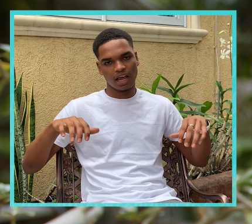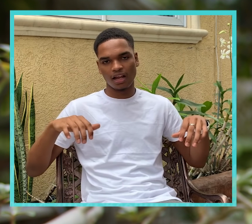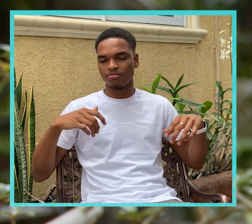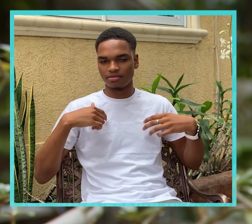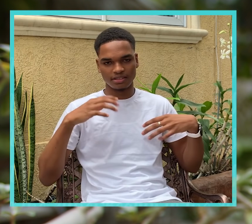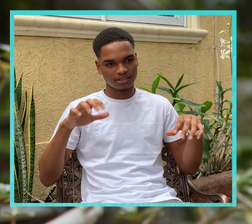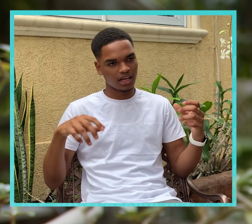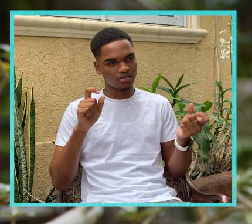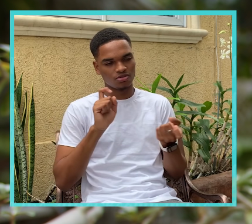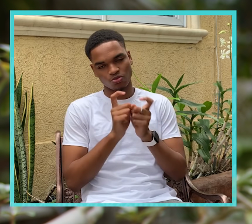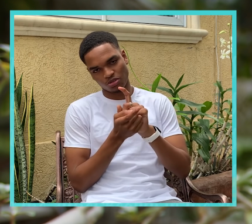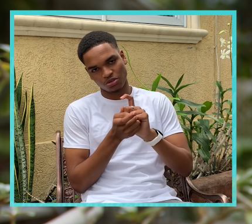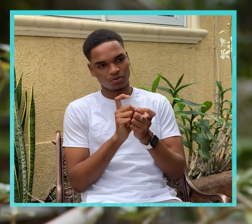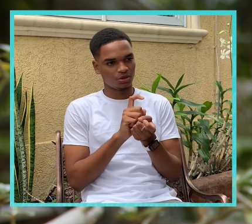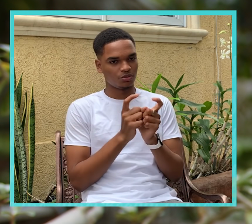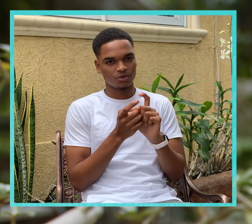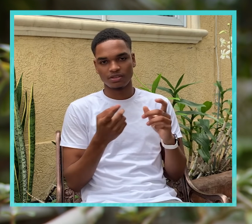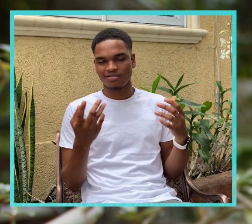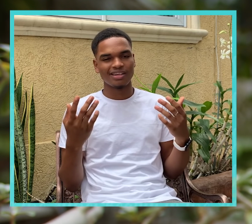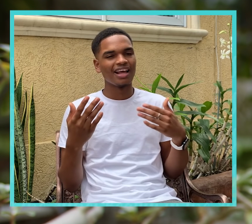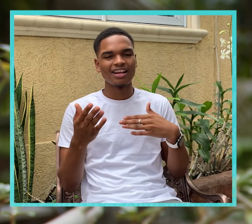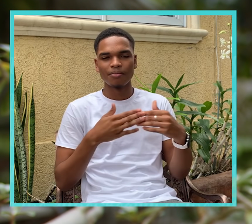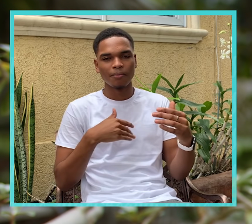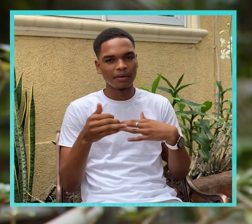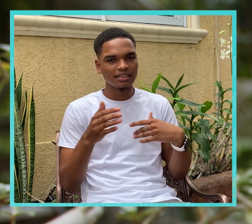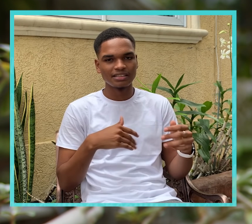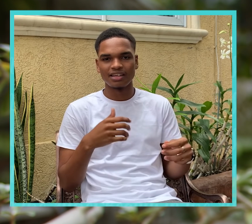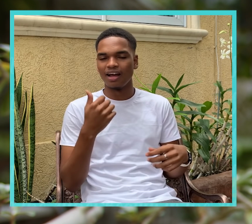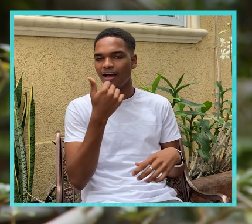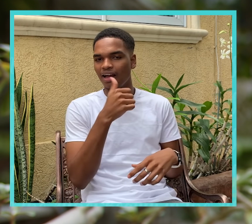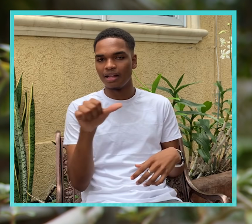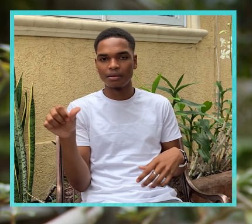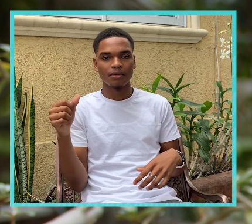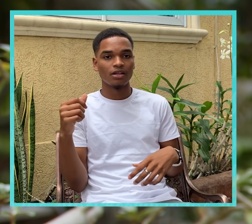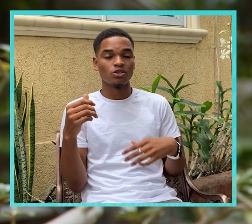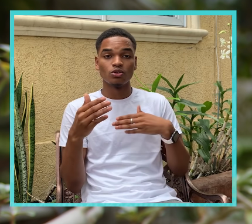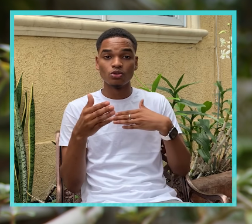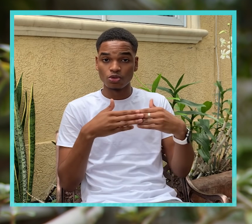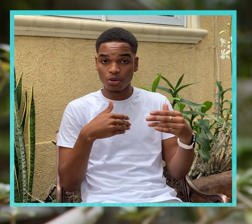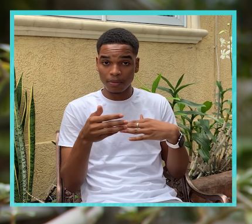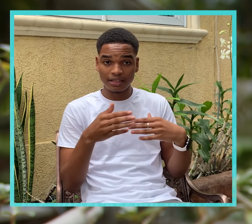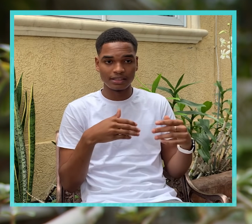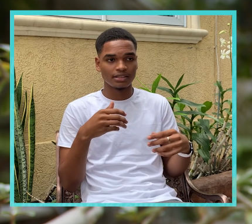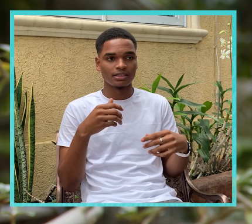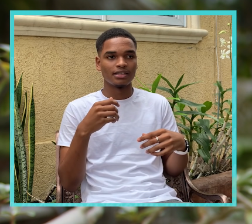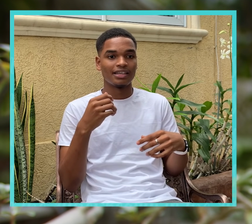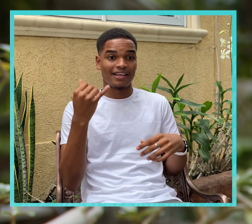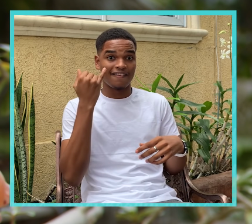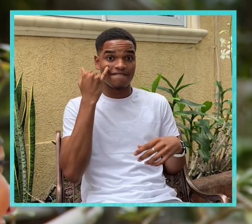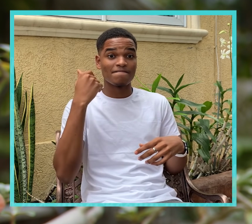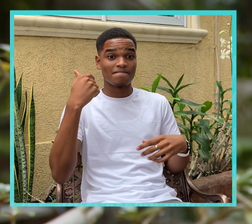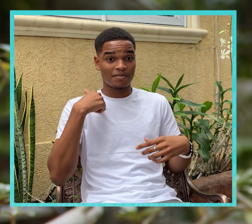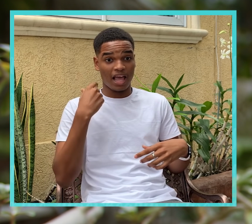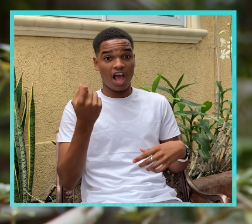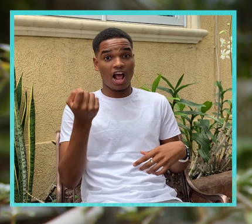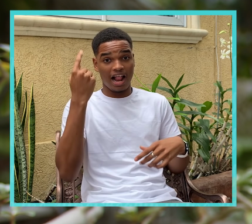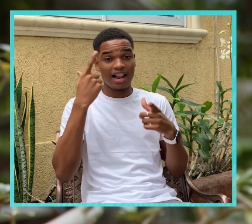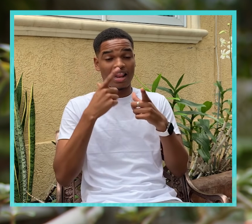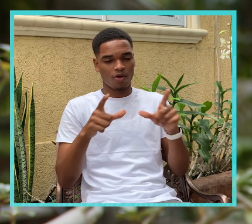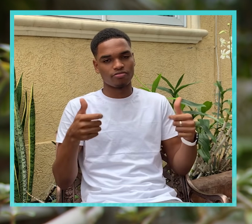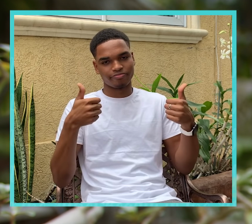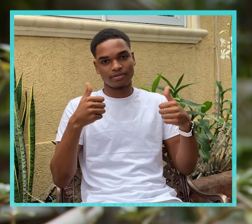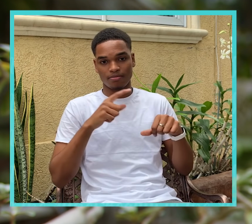If, I mean, if anybody wants to say, as long as it's not a language that I don't understand, I'm good